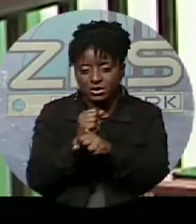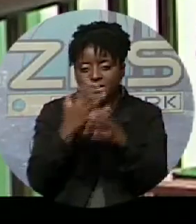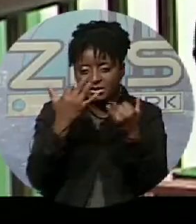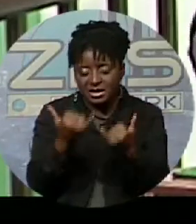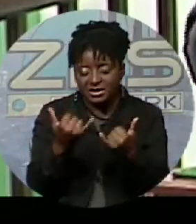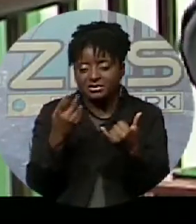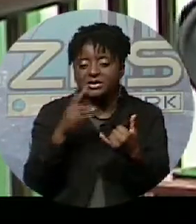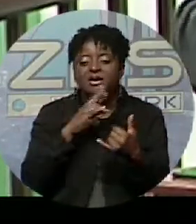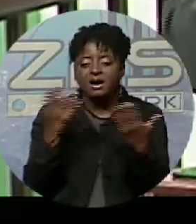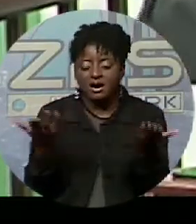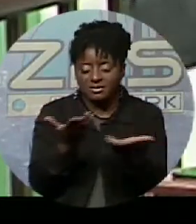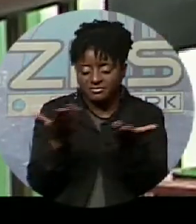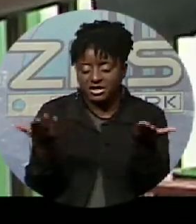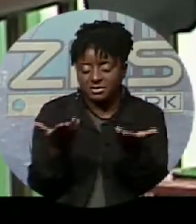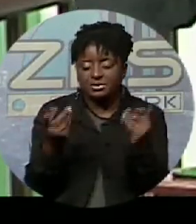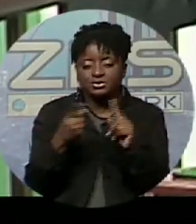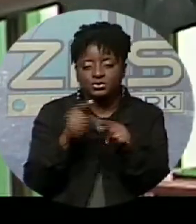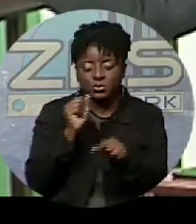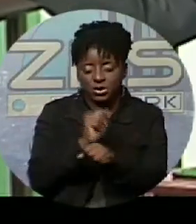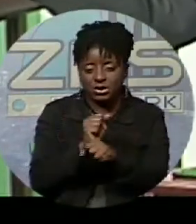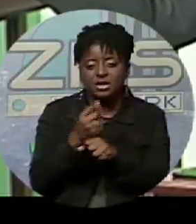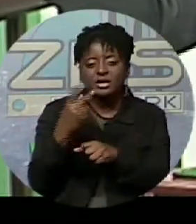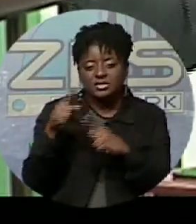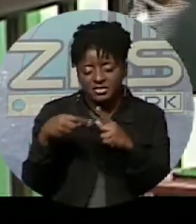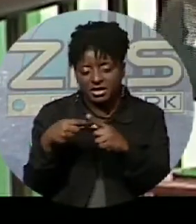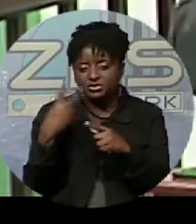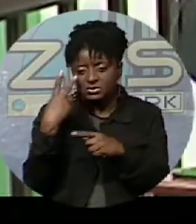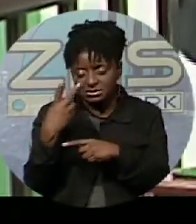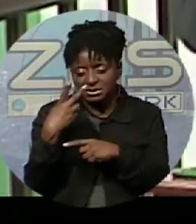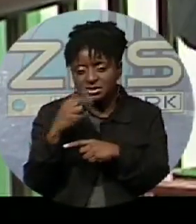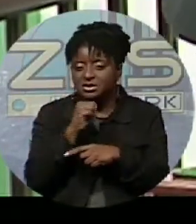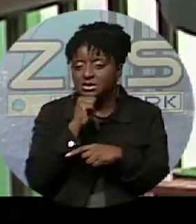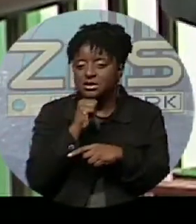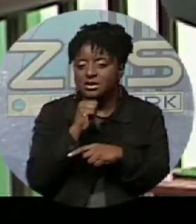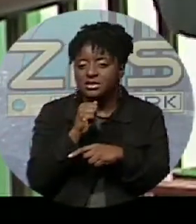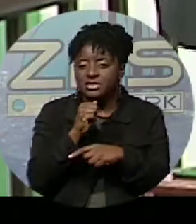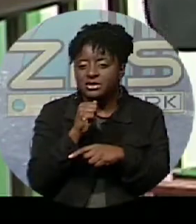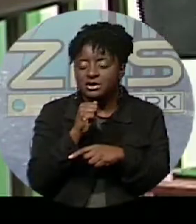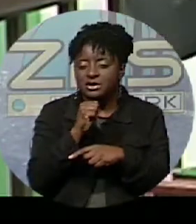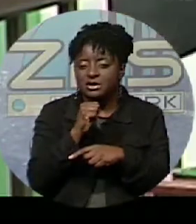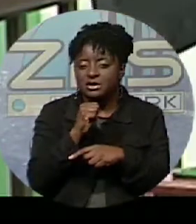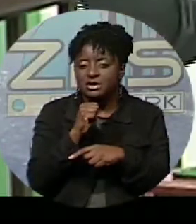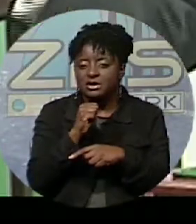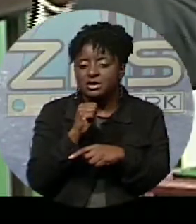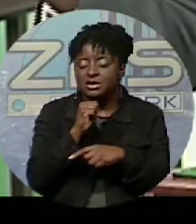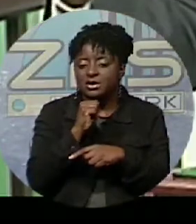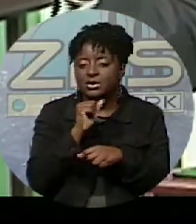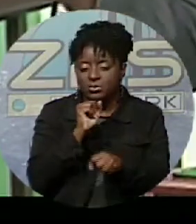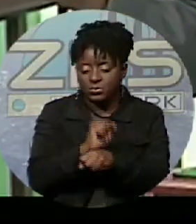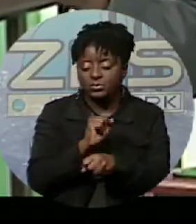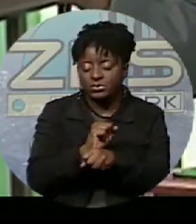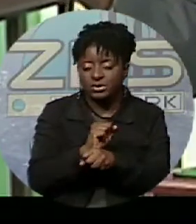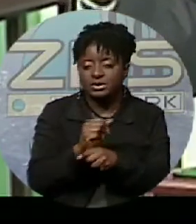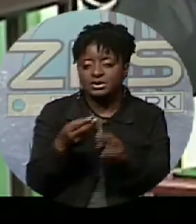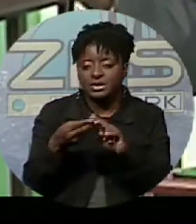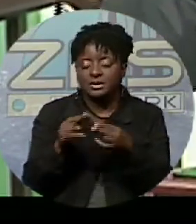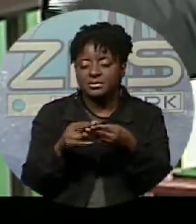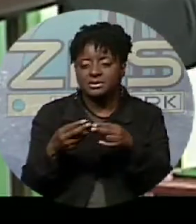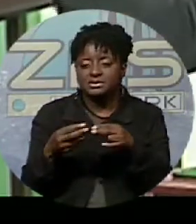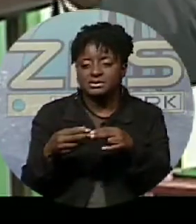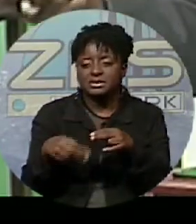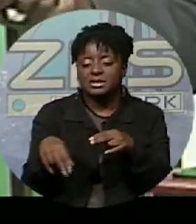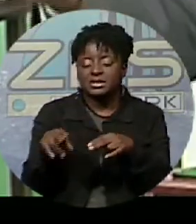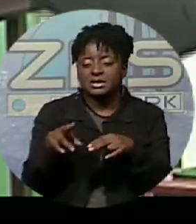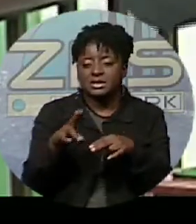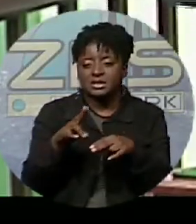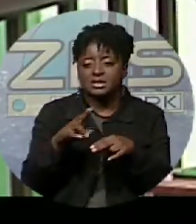work. So then you see the unemployment numbers coming up. So even though more persons may be working in a particular layer,